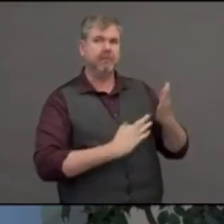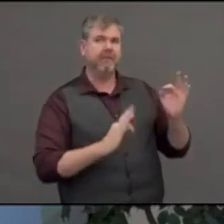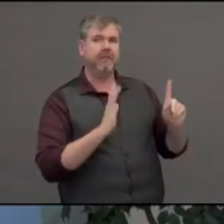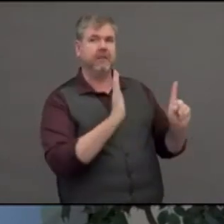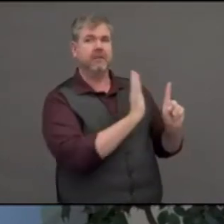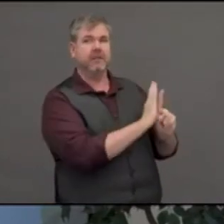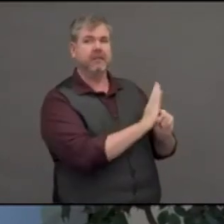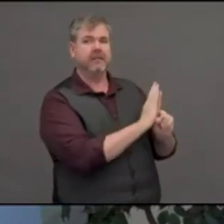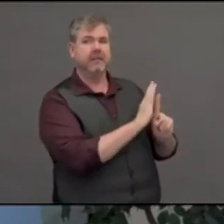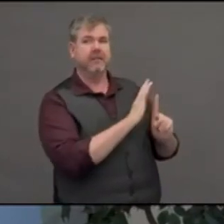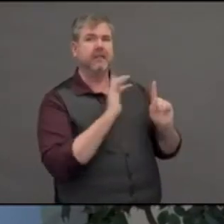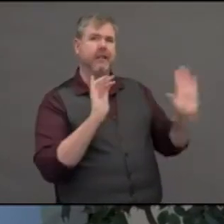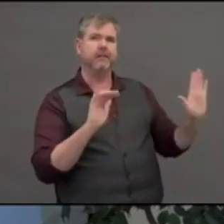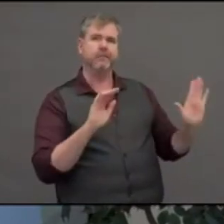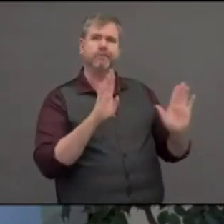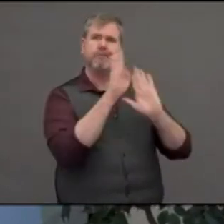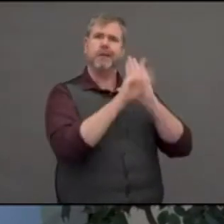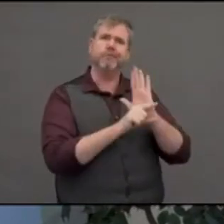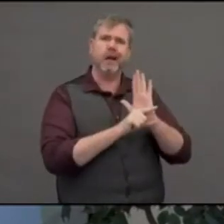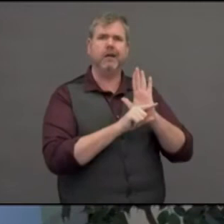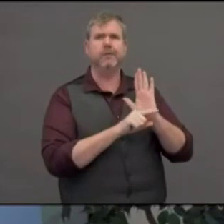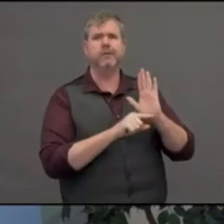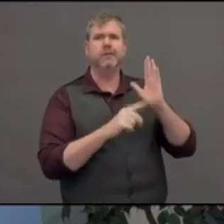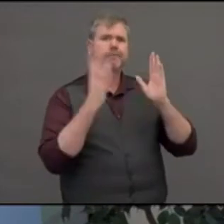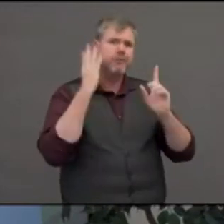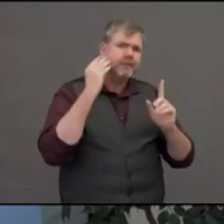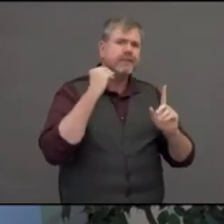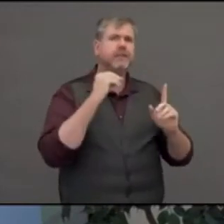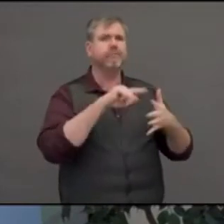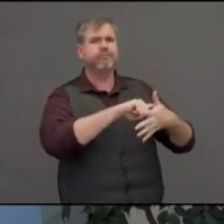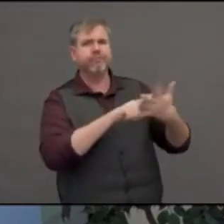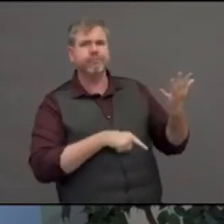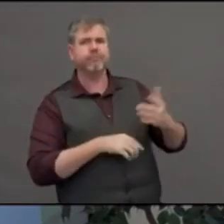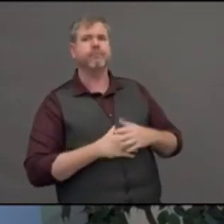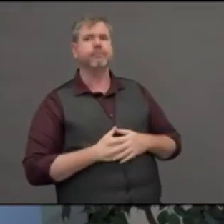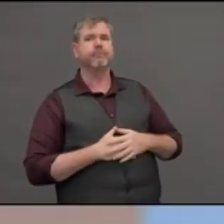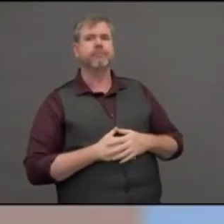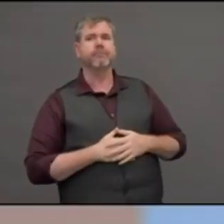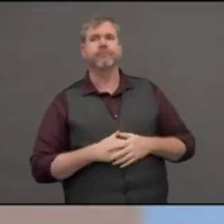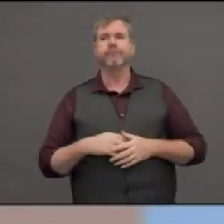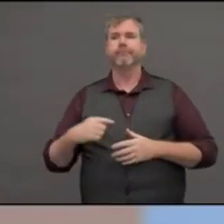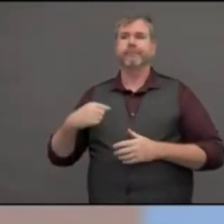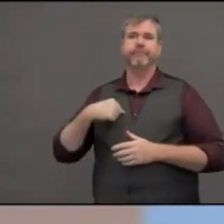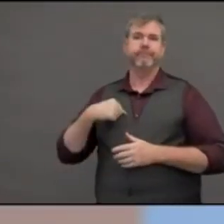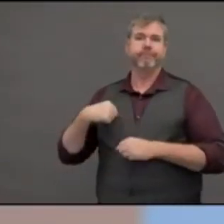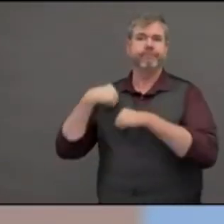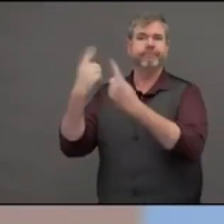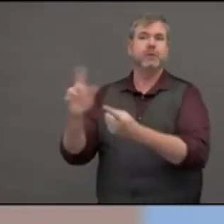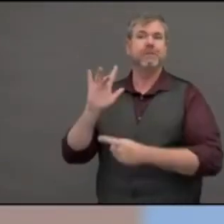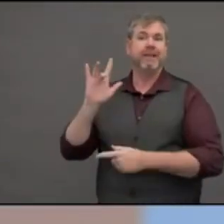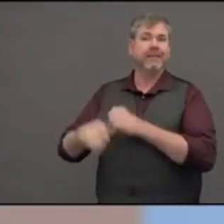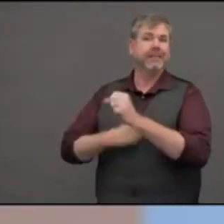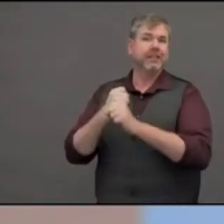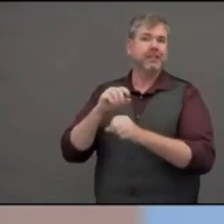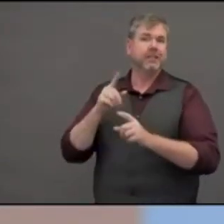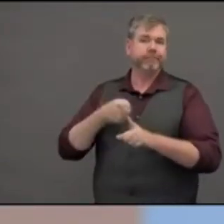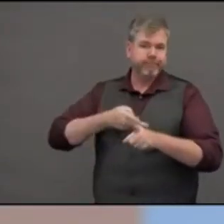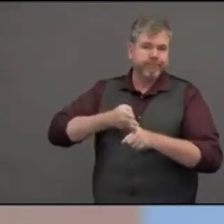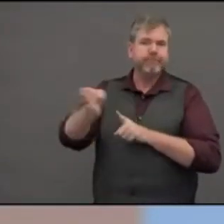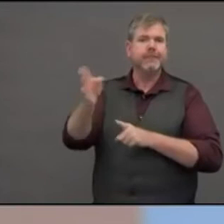public education for now 25 years as a classroom teacher, as a special education teacher, as well as a school site